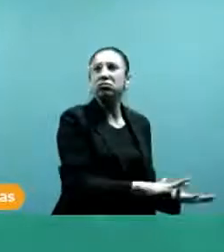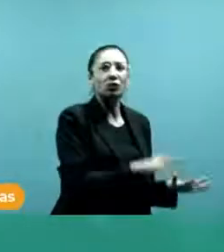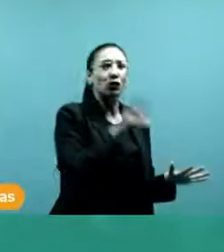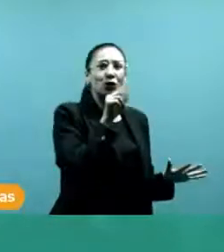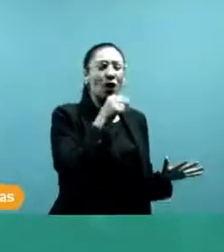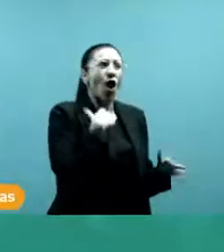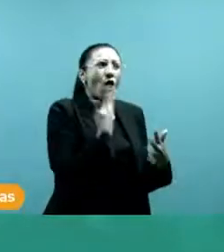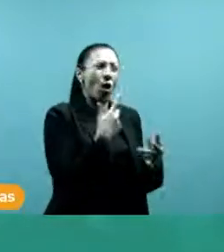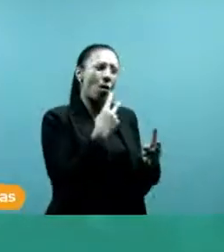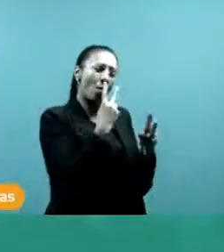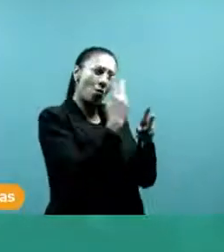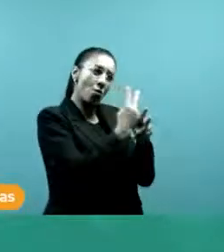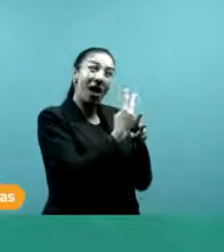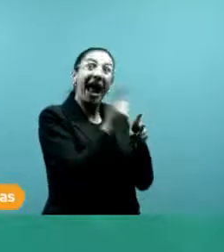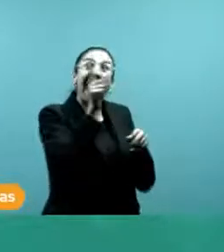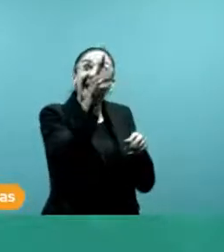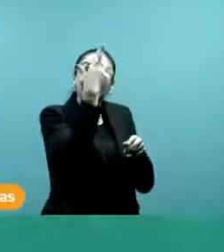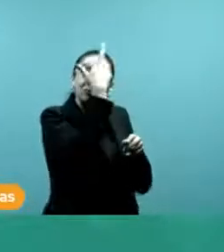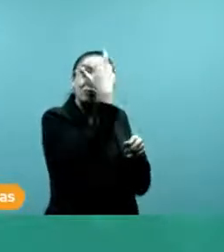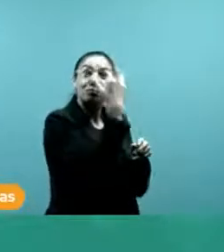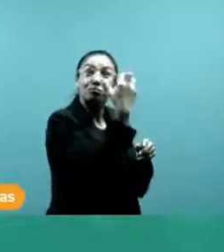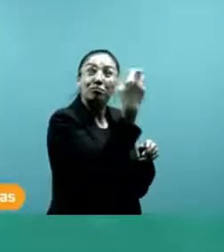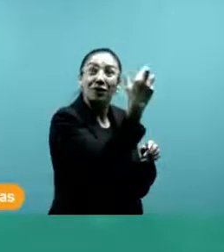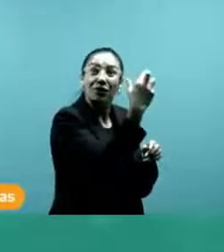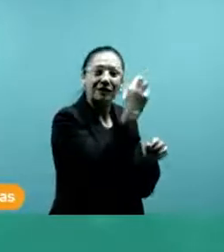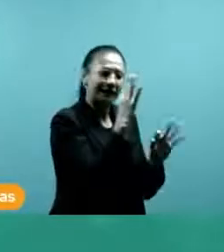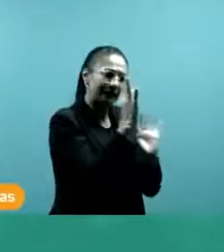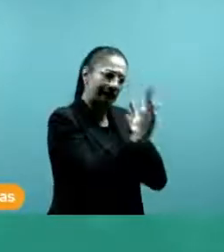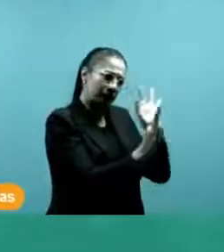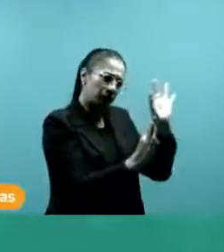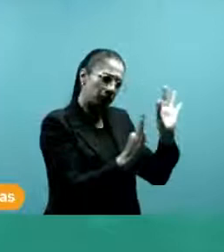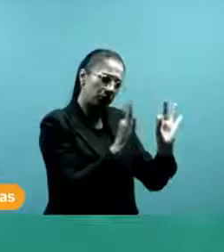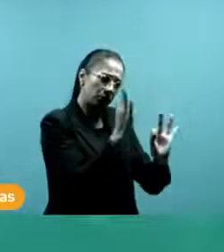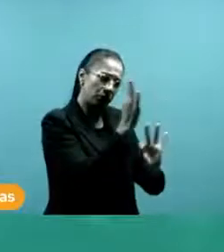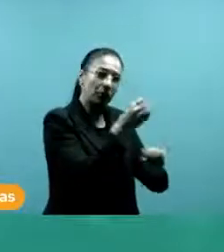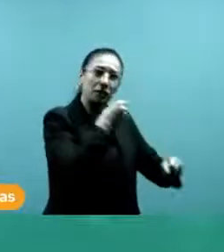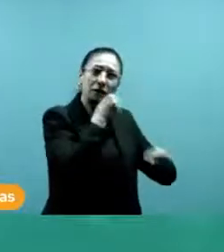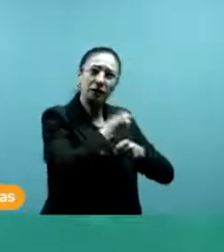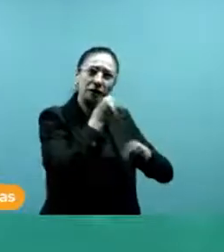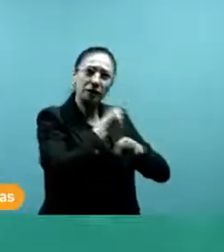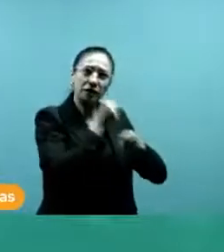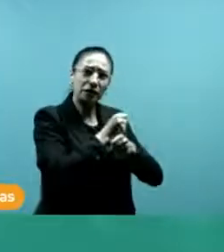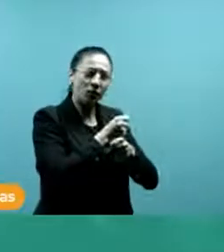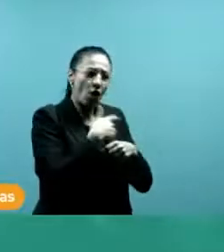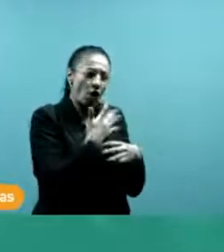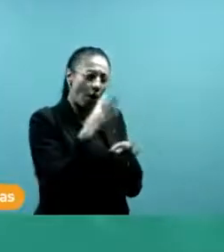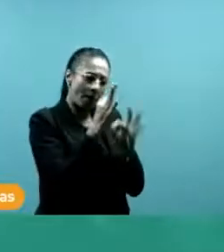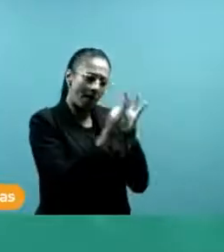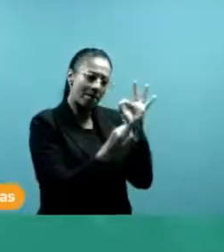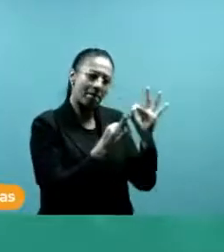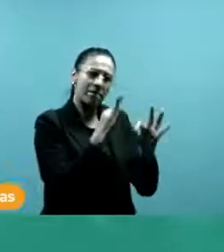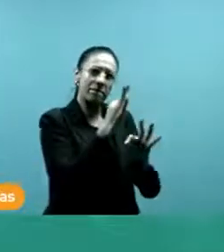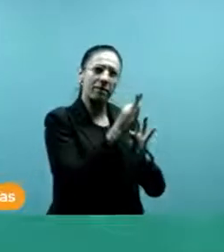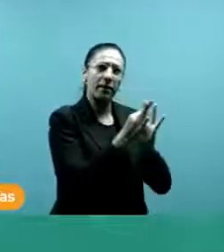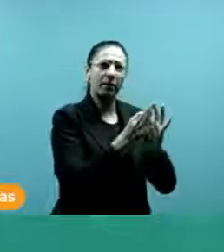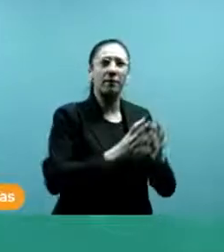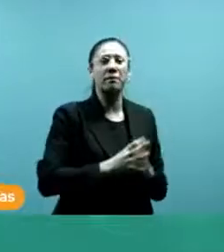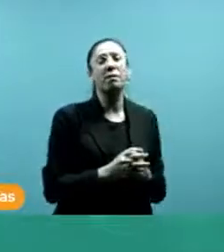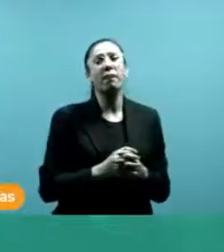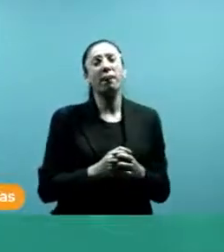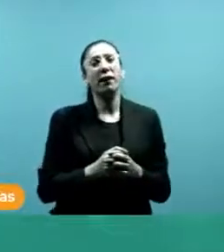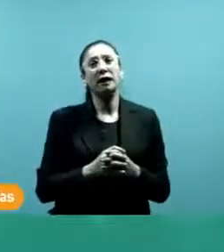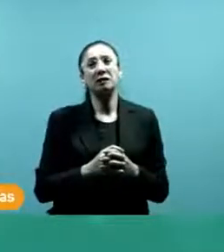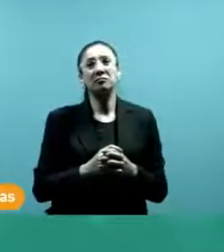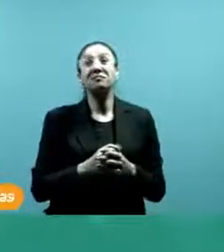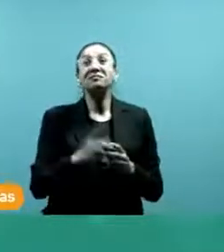we deal with musical scores that was used by the prisoners' orchestra to play, and you can also see one of